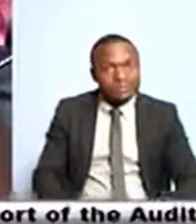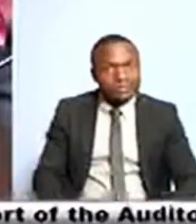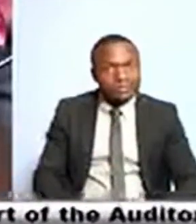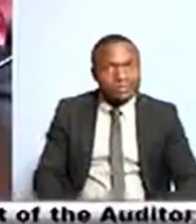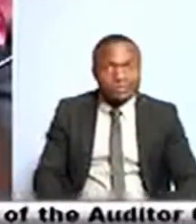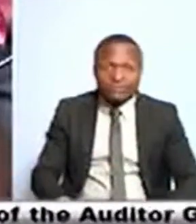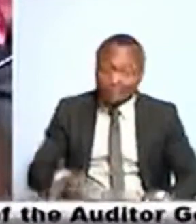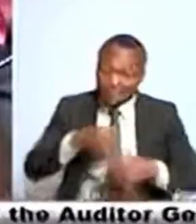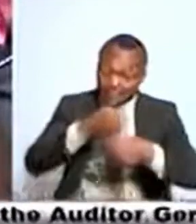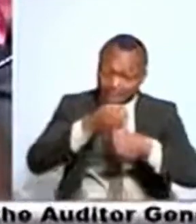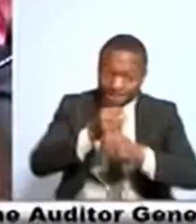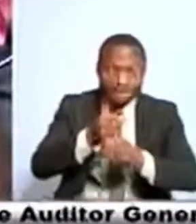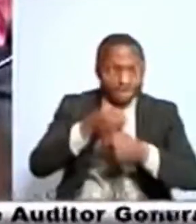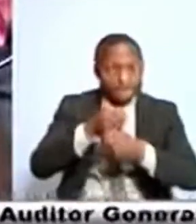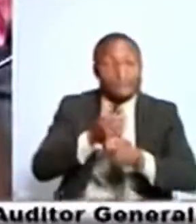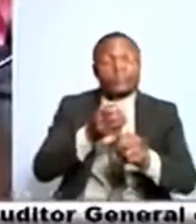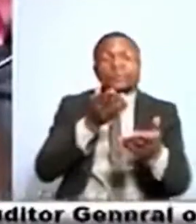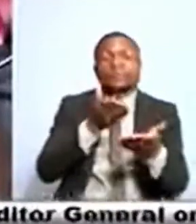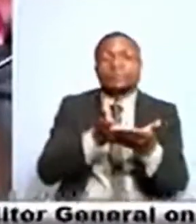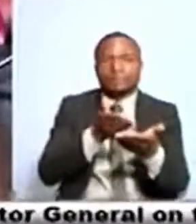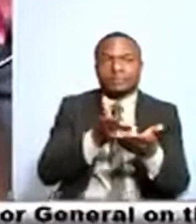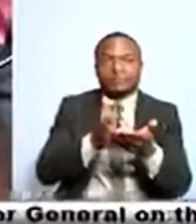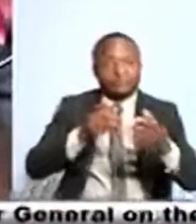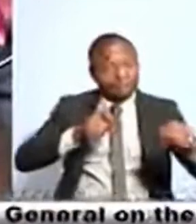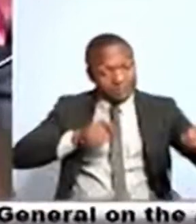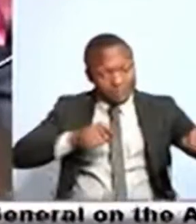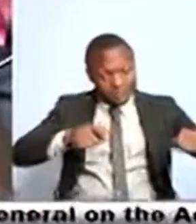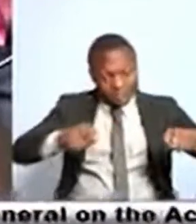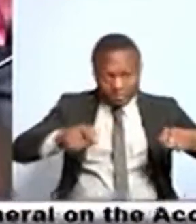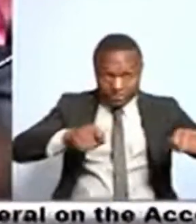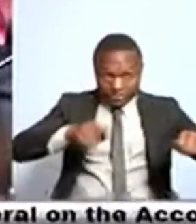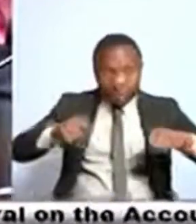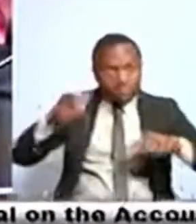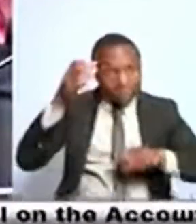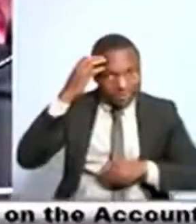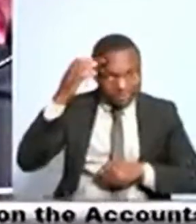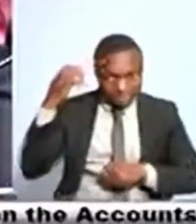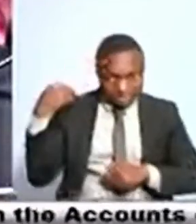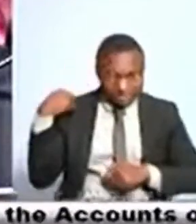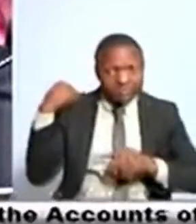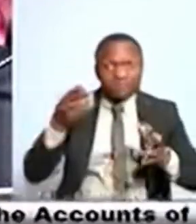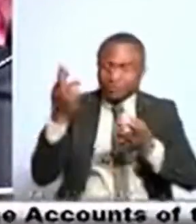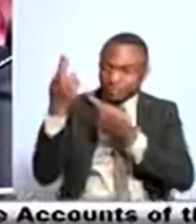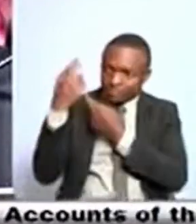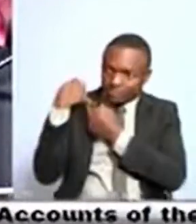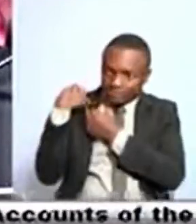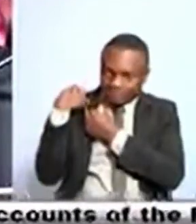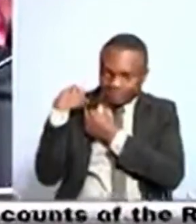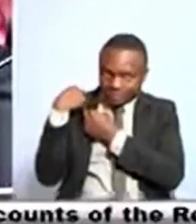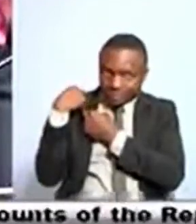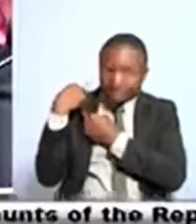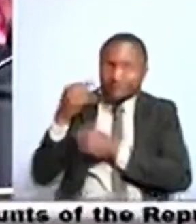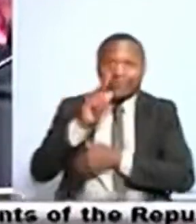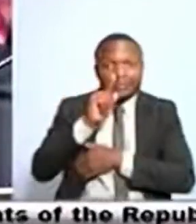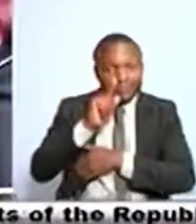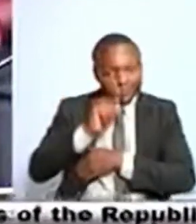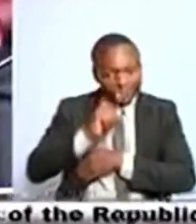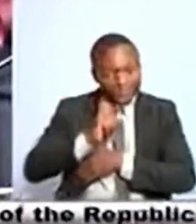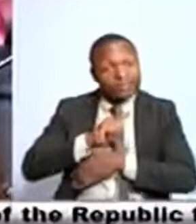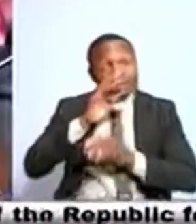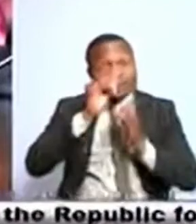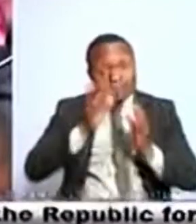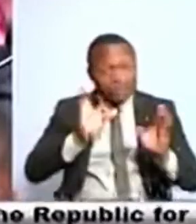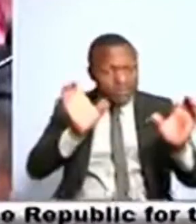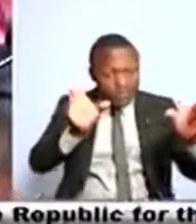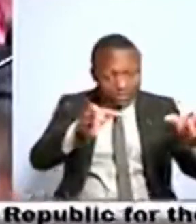to make these controlling officers accountable. Madam Speaker, even your